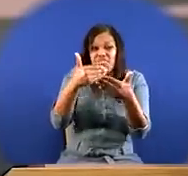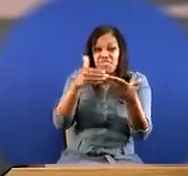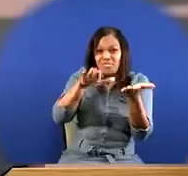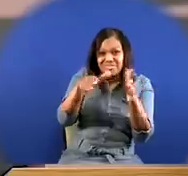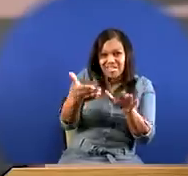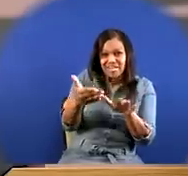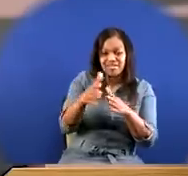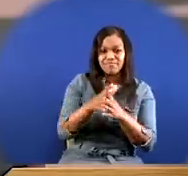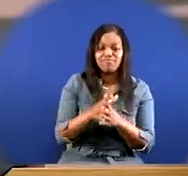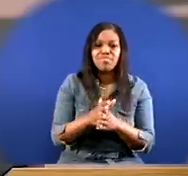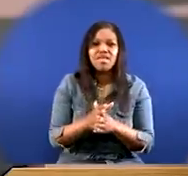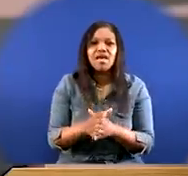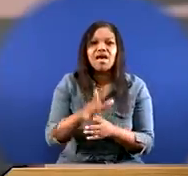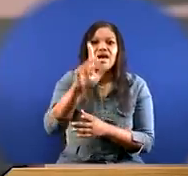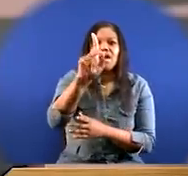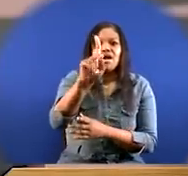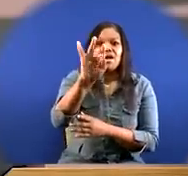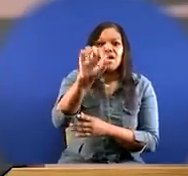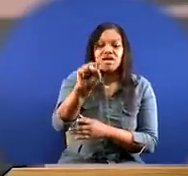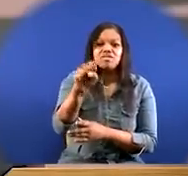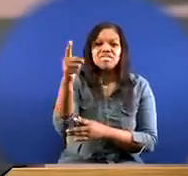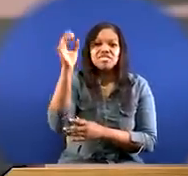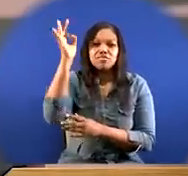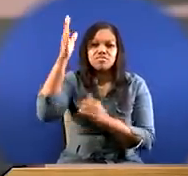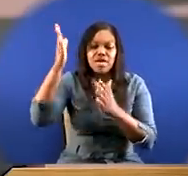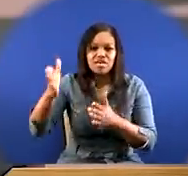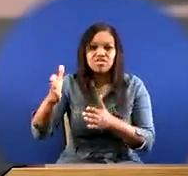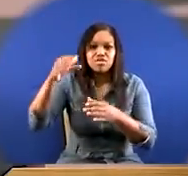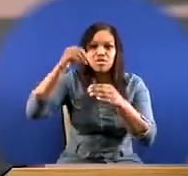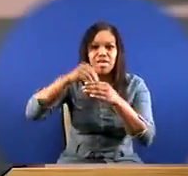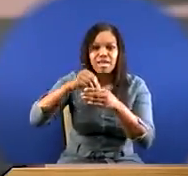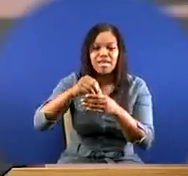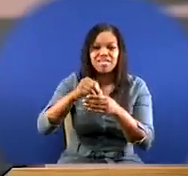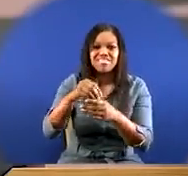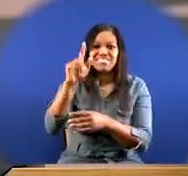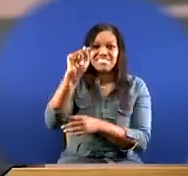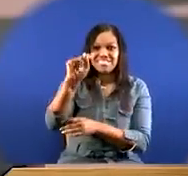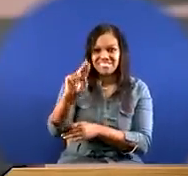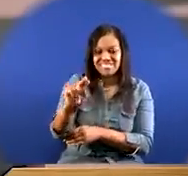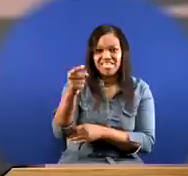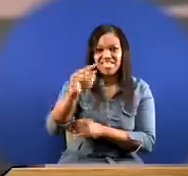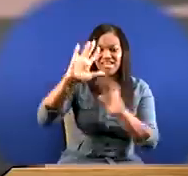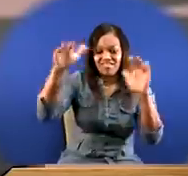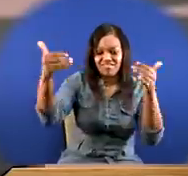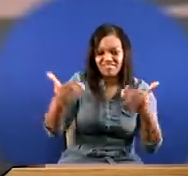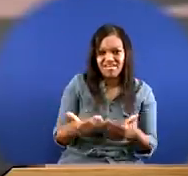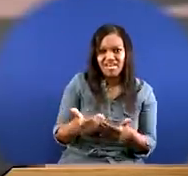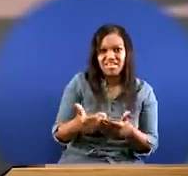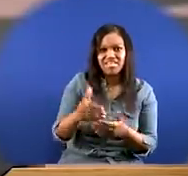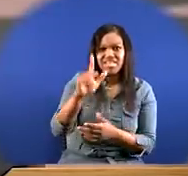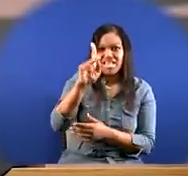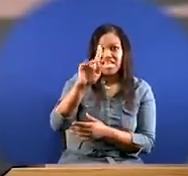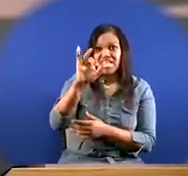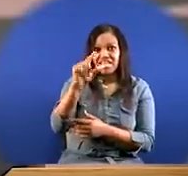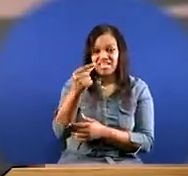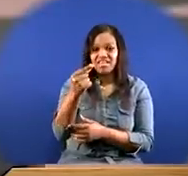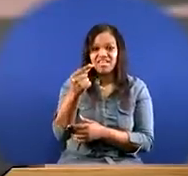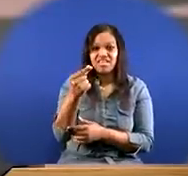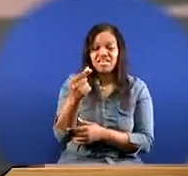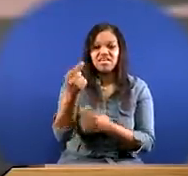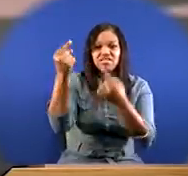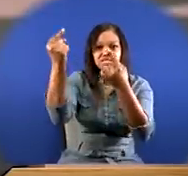And Pastor Kiles of the Monumental Baptist Church of Memphis, who had invited Dr. King to come to Memphis for